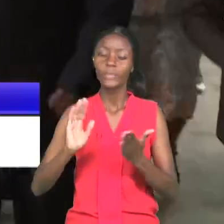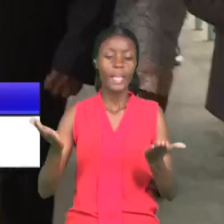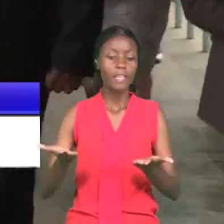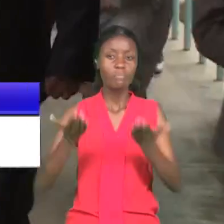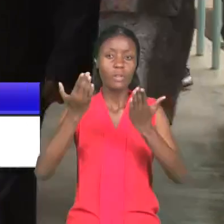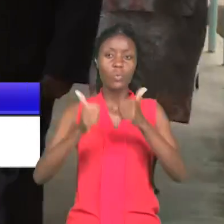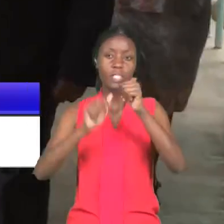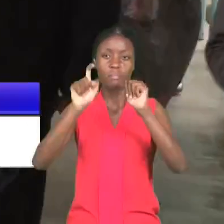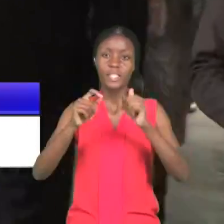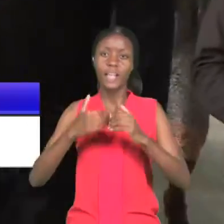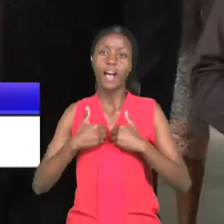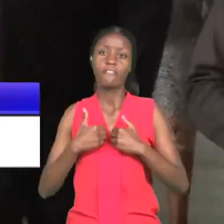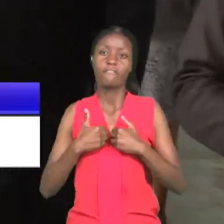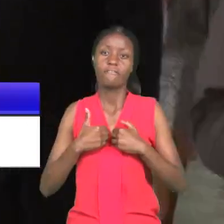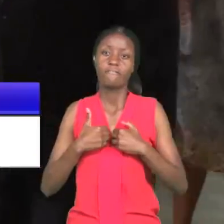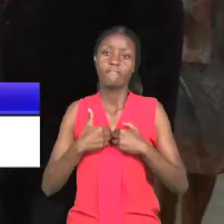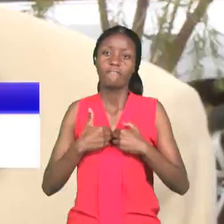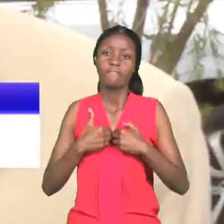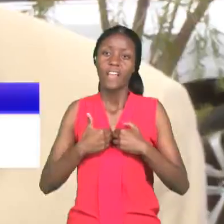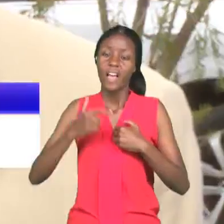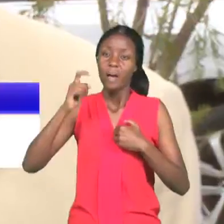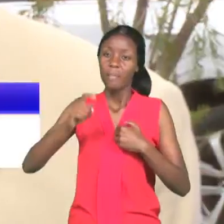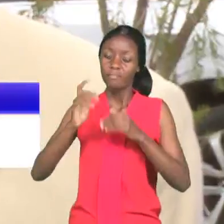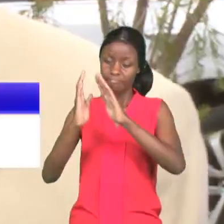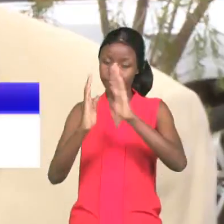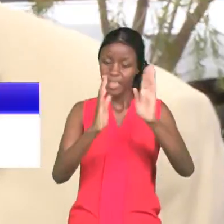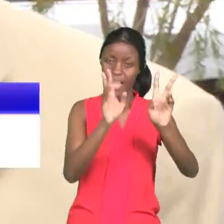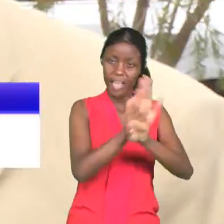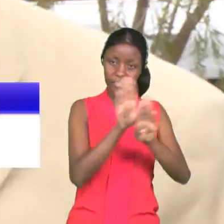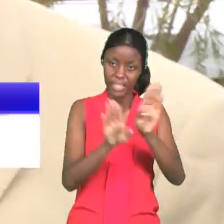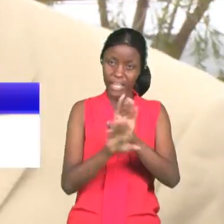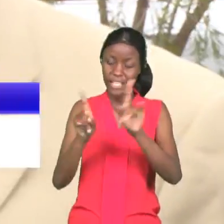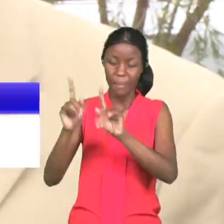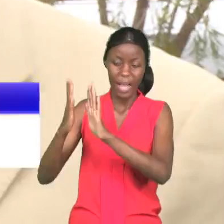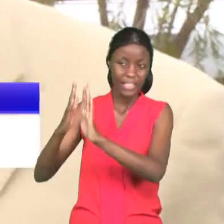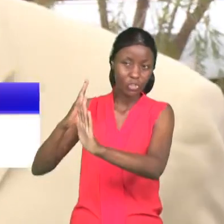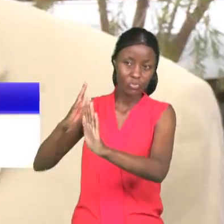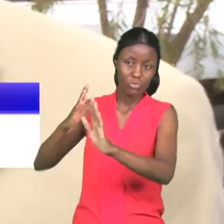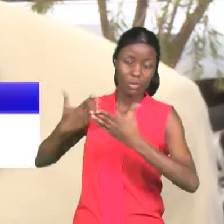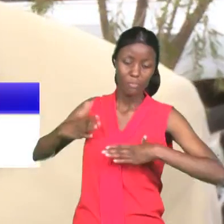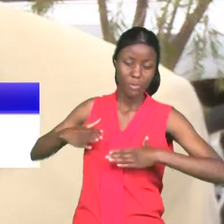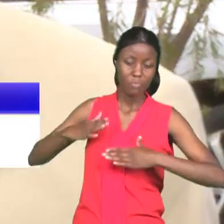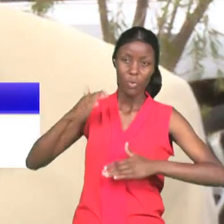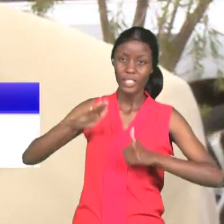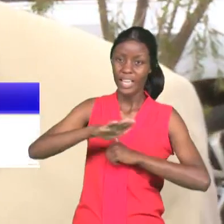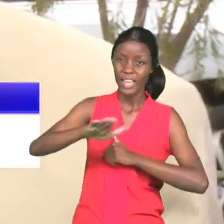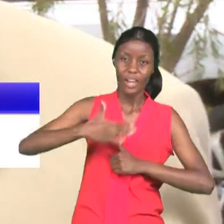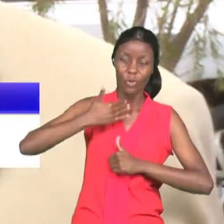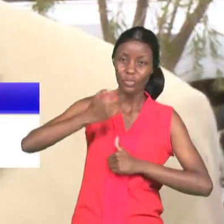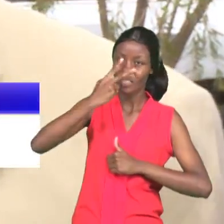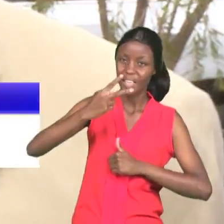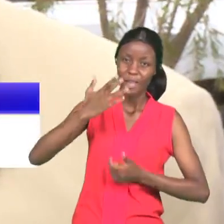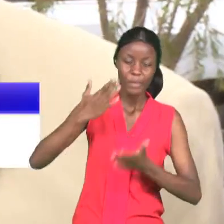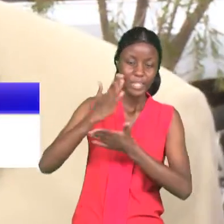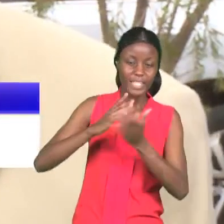improvement is needed. We need to put some of this thing in order. Queue system is one of the areas where people, they don't want to be seen like, they may